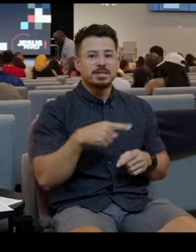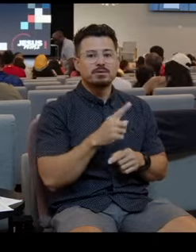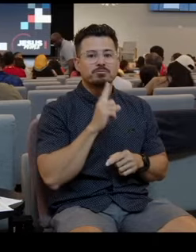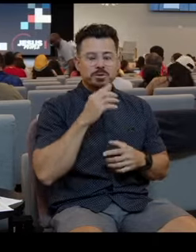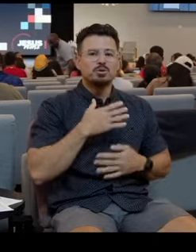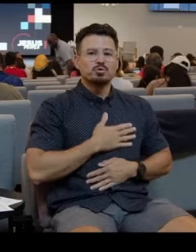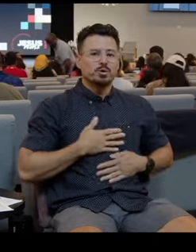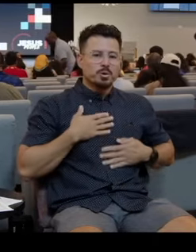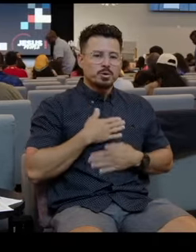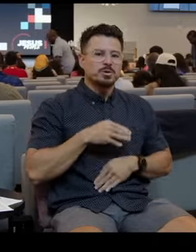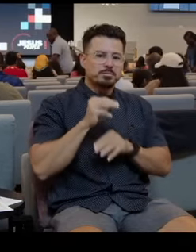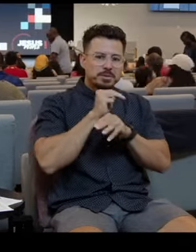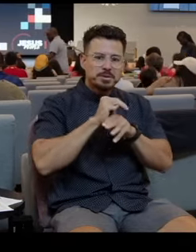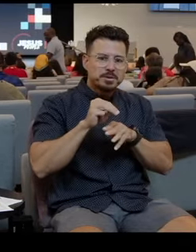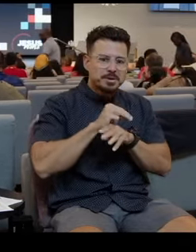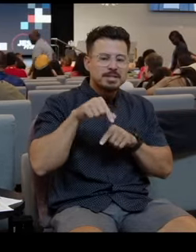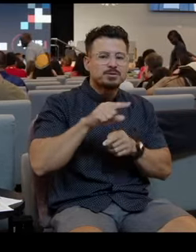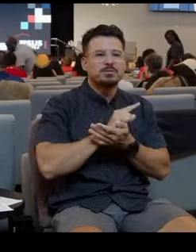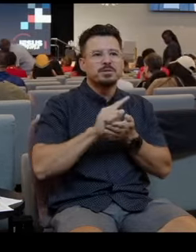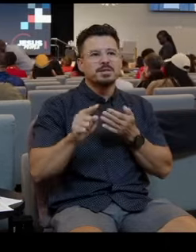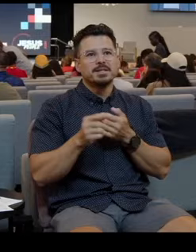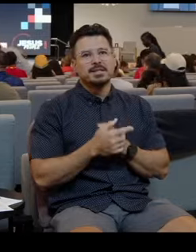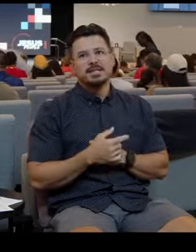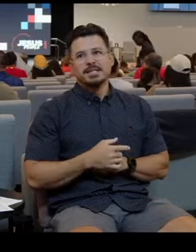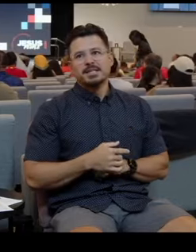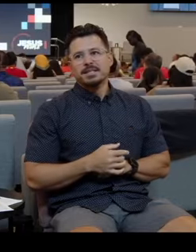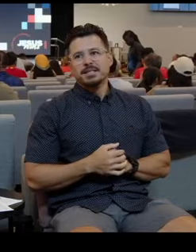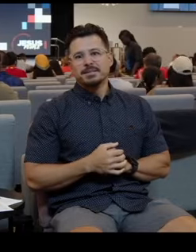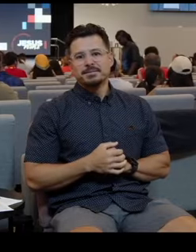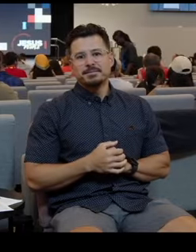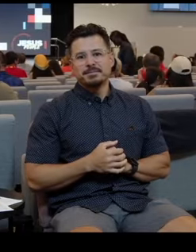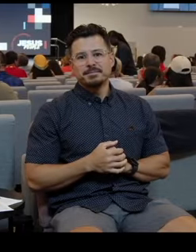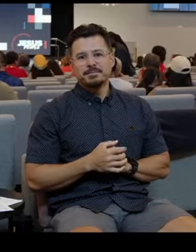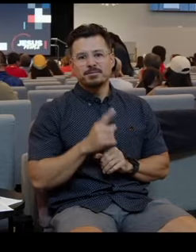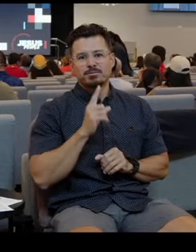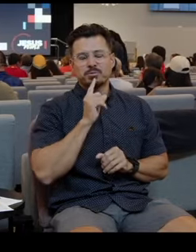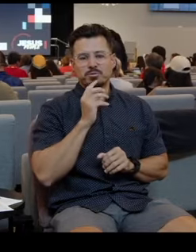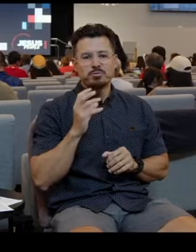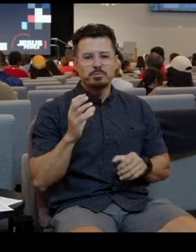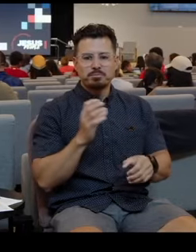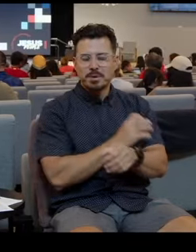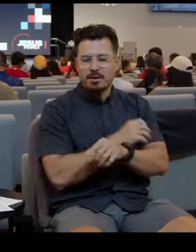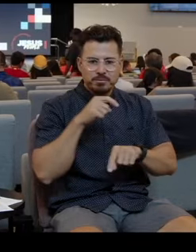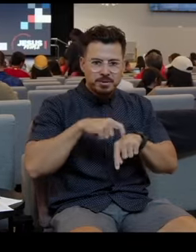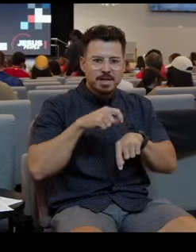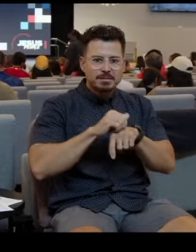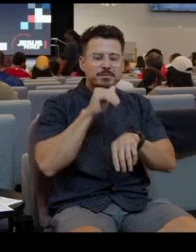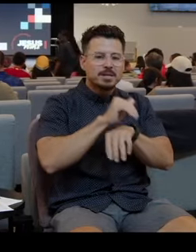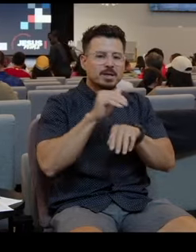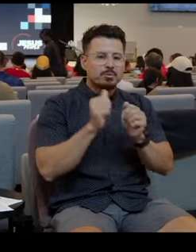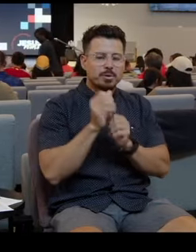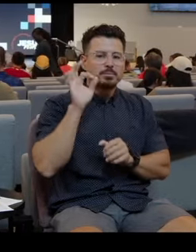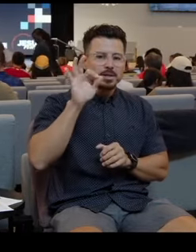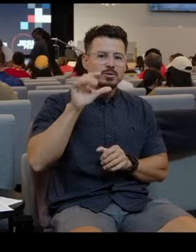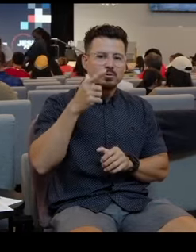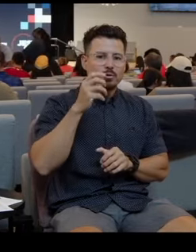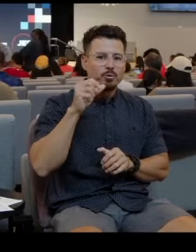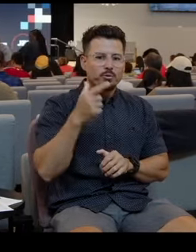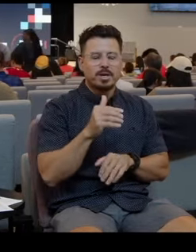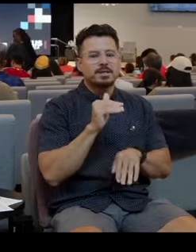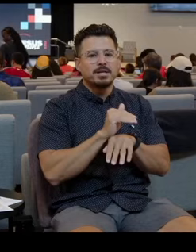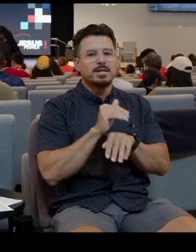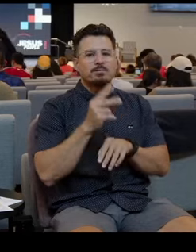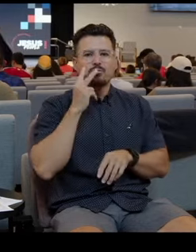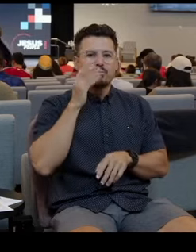enjoyed the ministry this week, and we're having a powerful time tonight with Pastor Greg, so we're looking